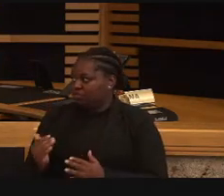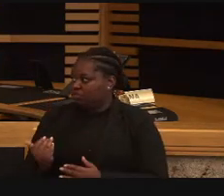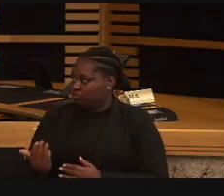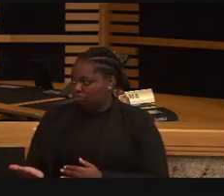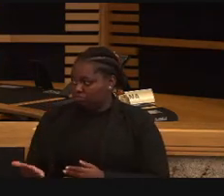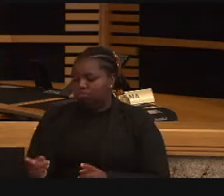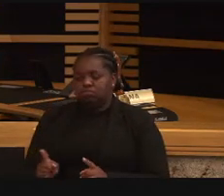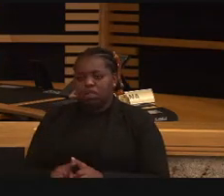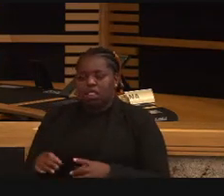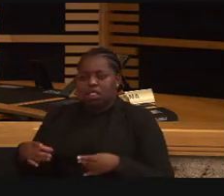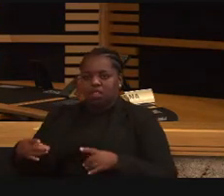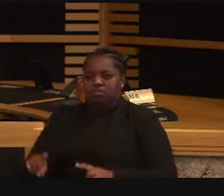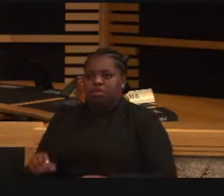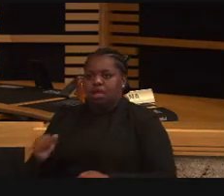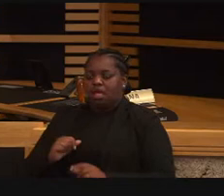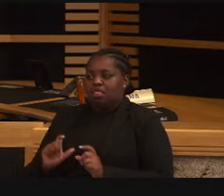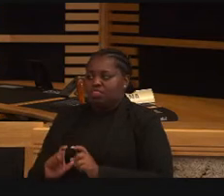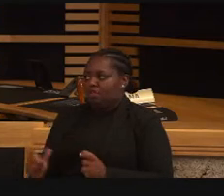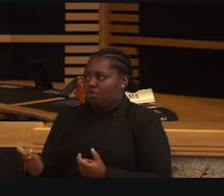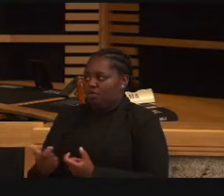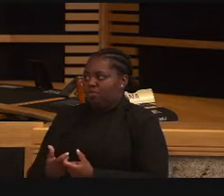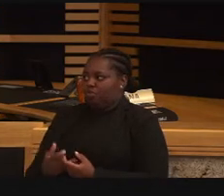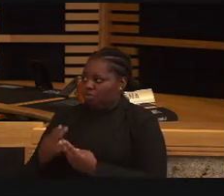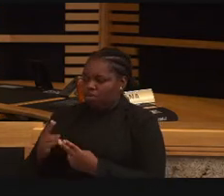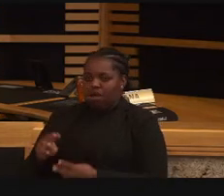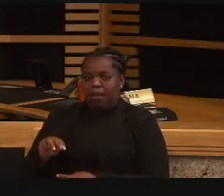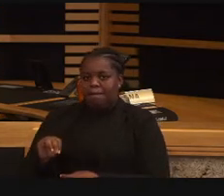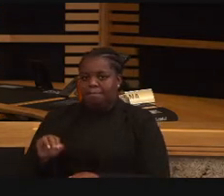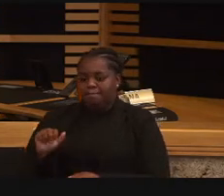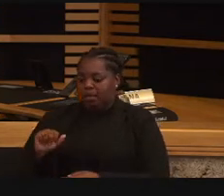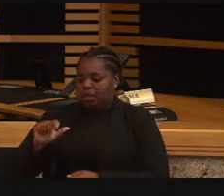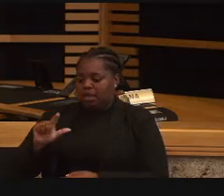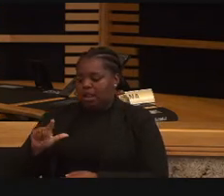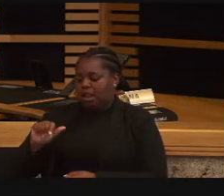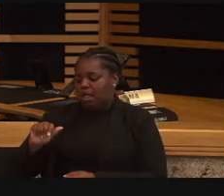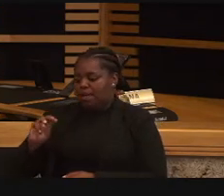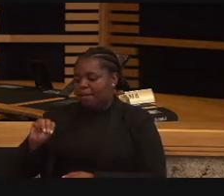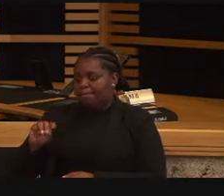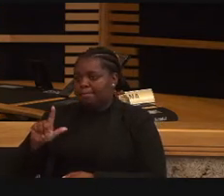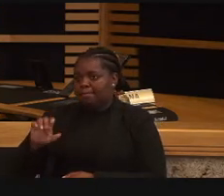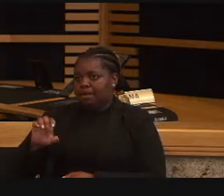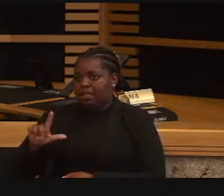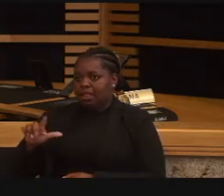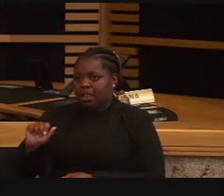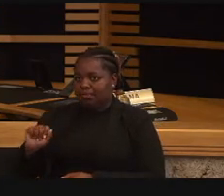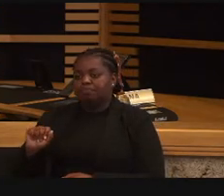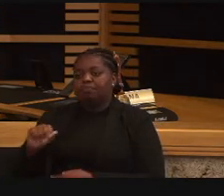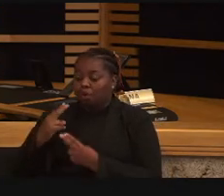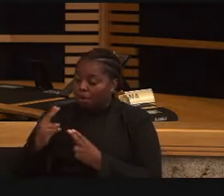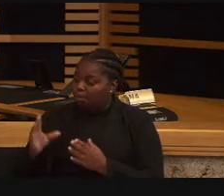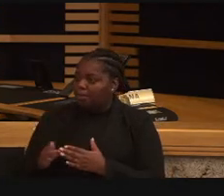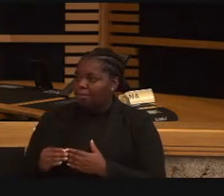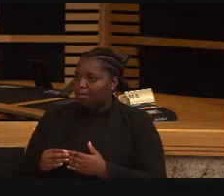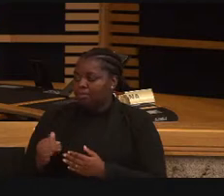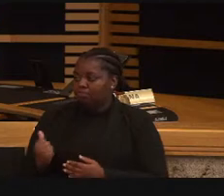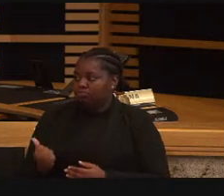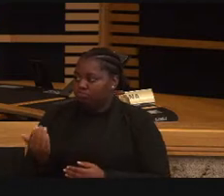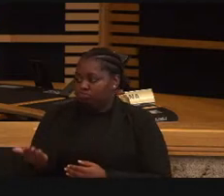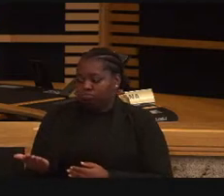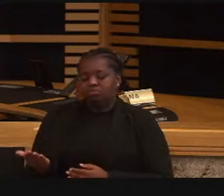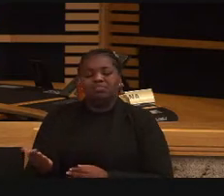the chairperson of the committee, Honorable Malamlela. Honorable members, the report tabled is